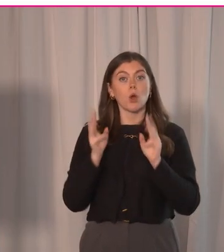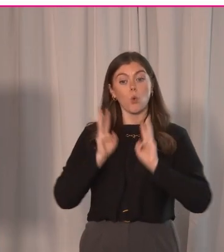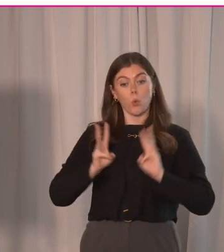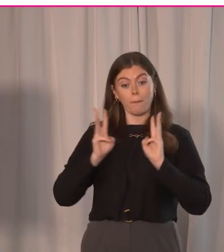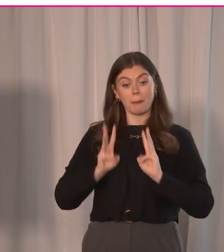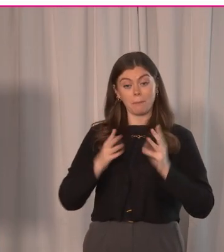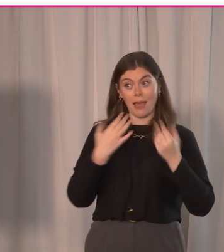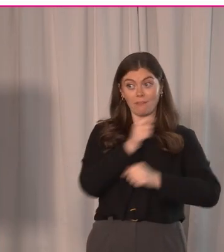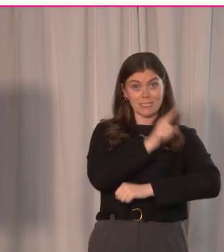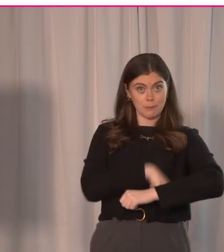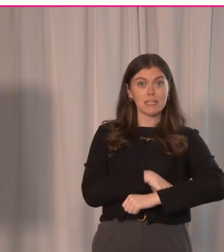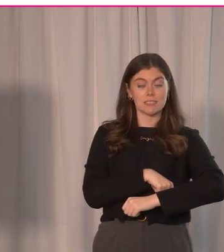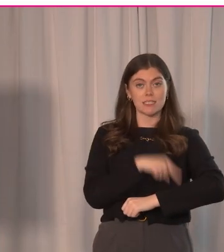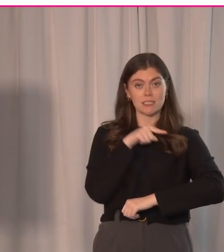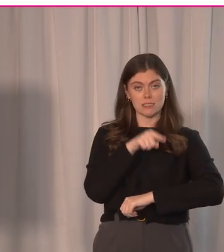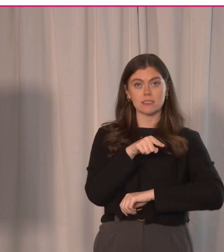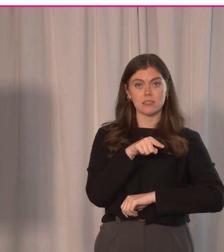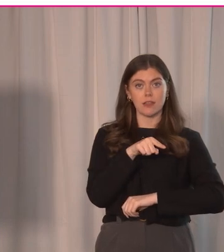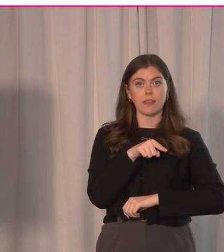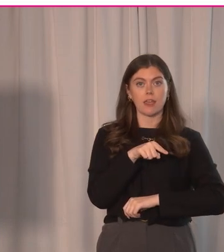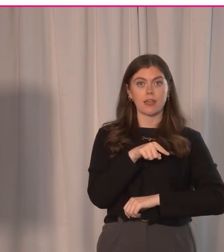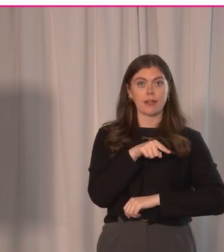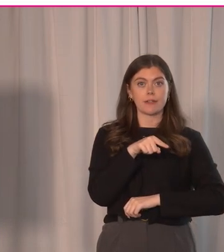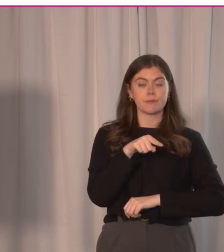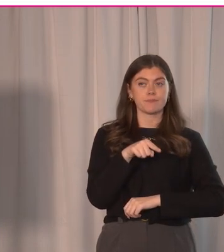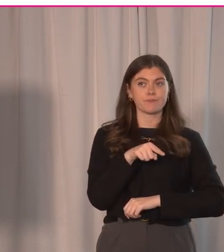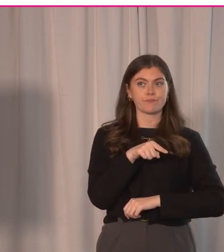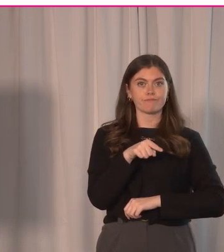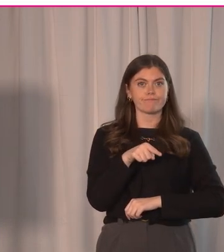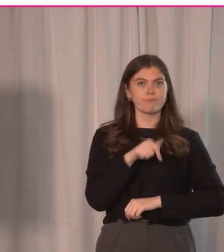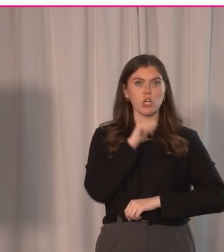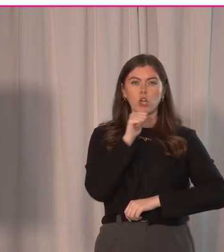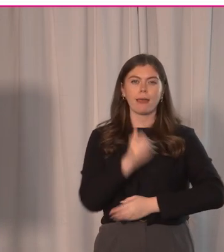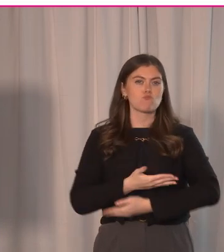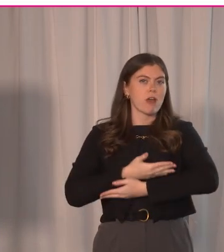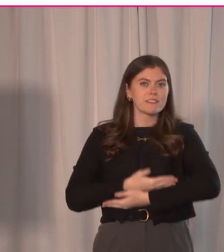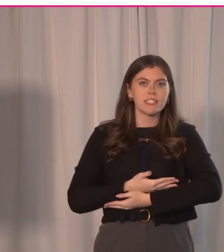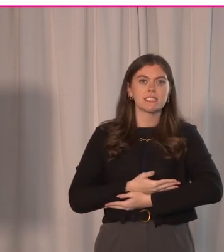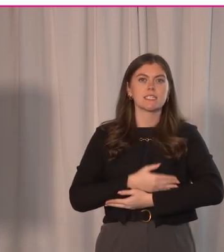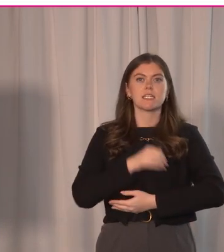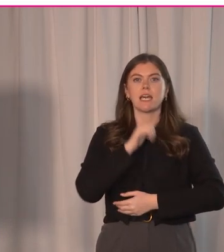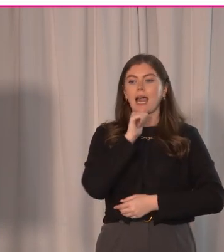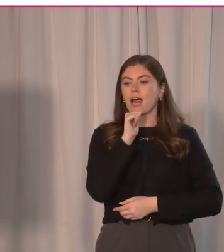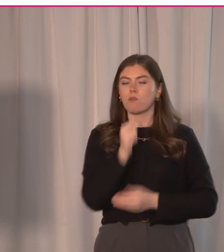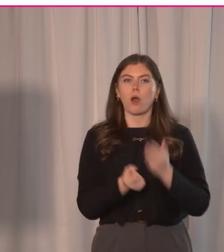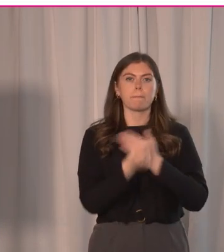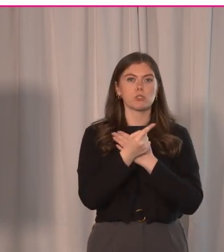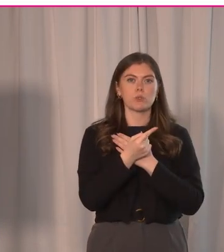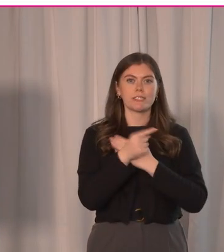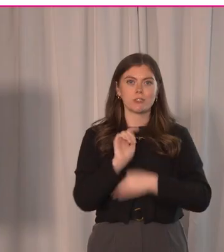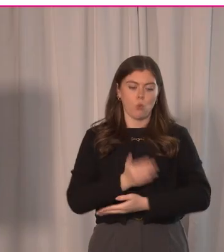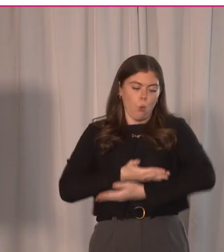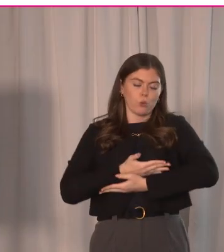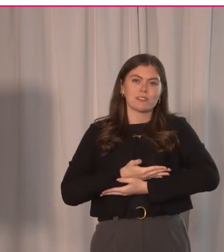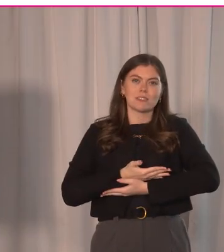with disabilities who were not breastfeeding were not given opportunity to have skin-to-skin